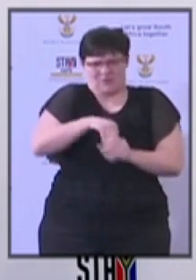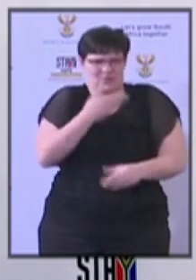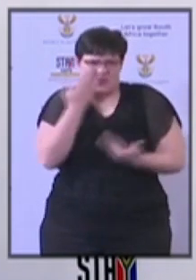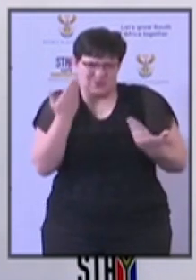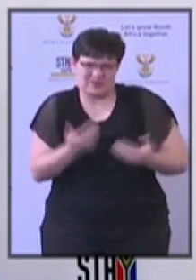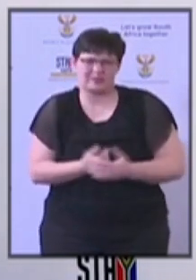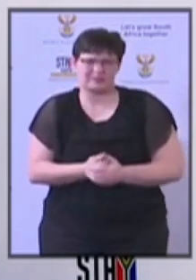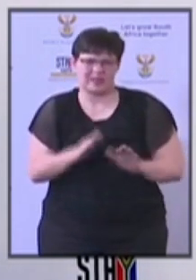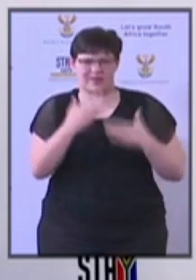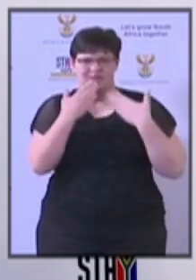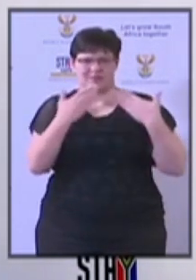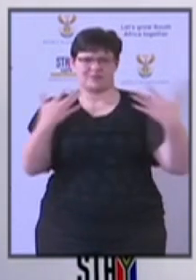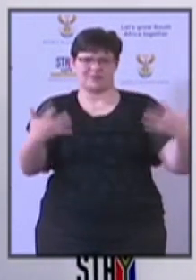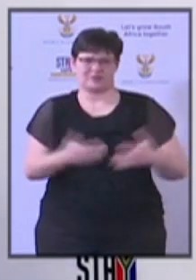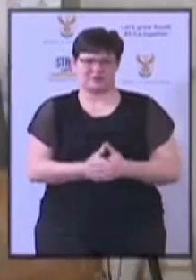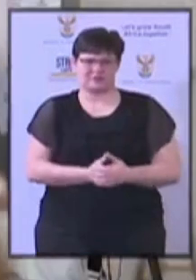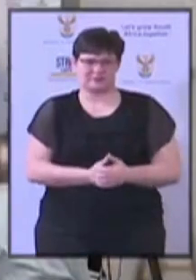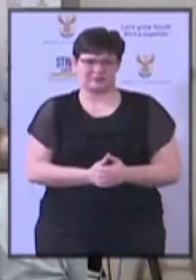much.